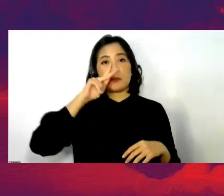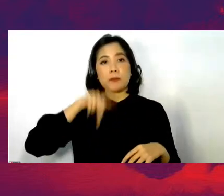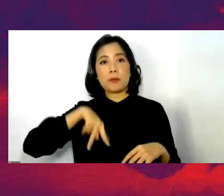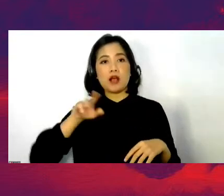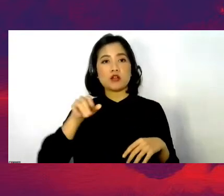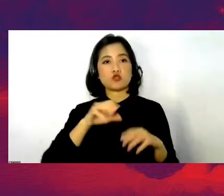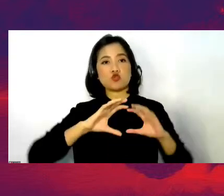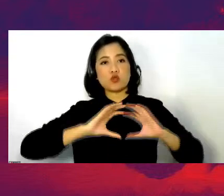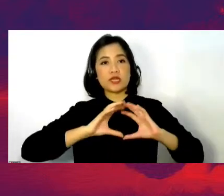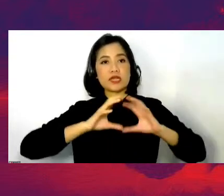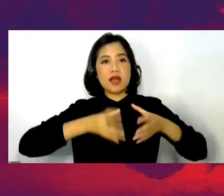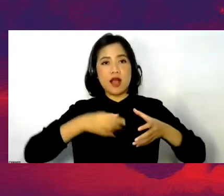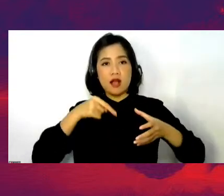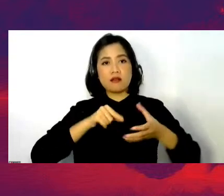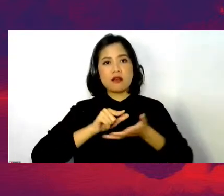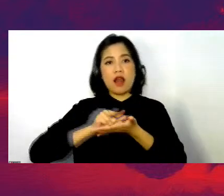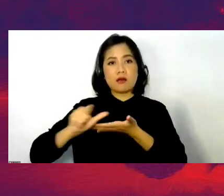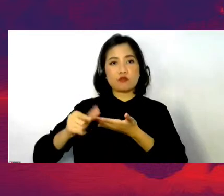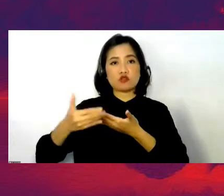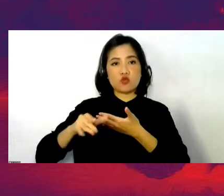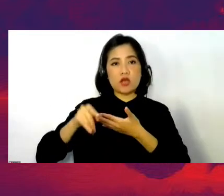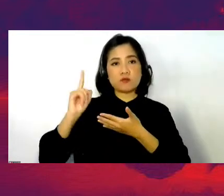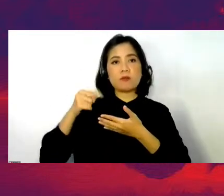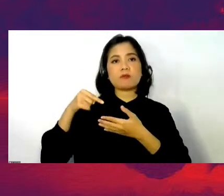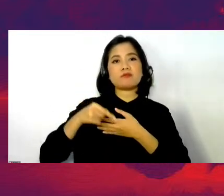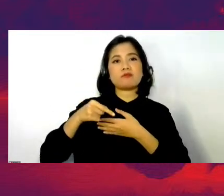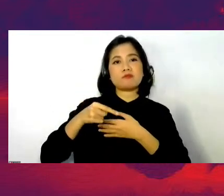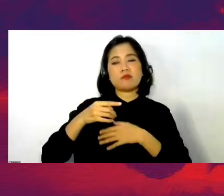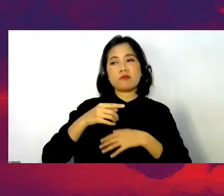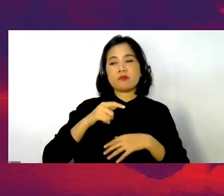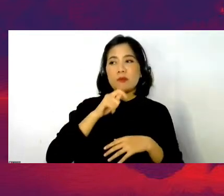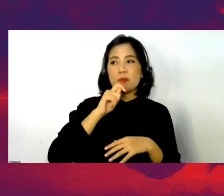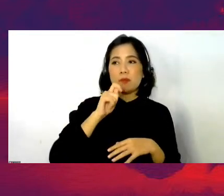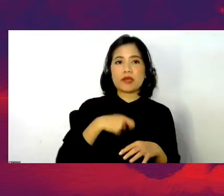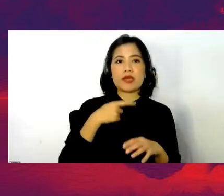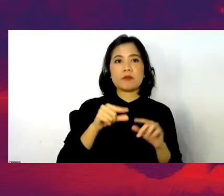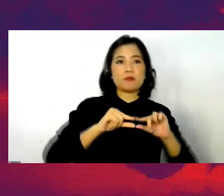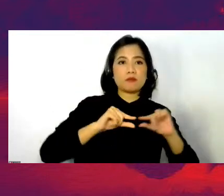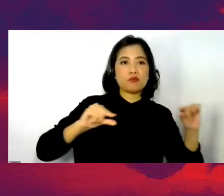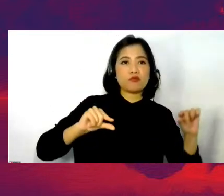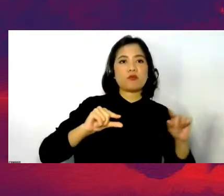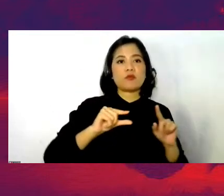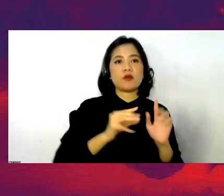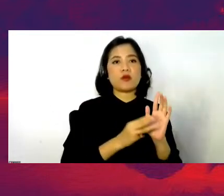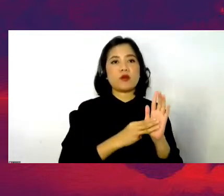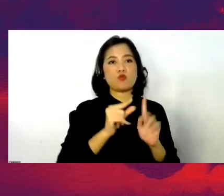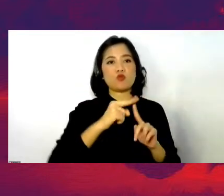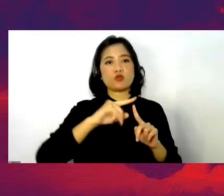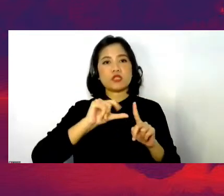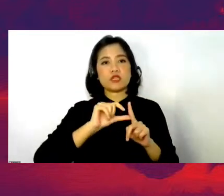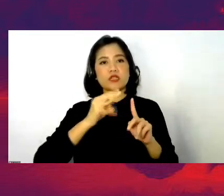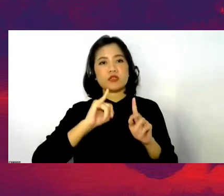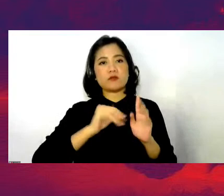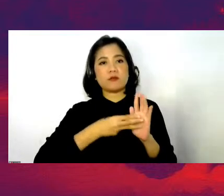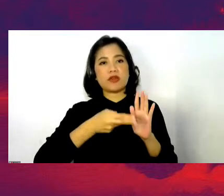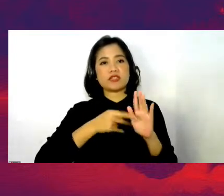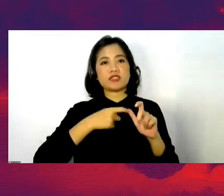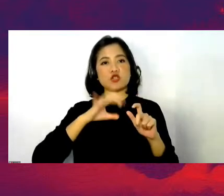1 dimension, it would become going back to the FGT, if it was only 1 dimension. All